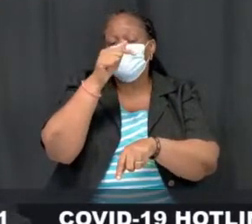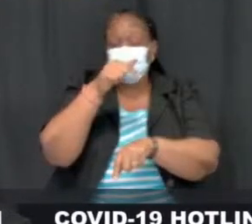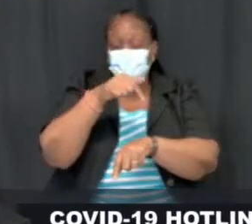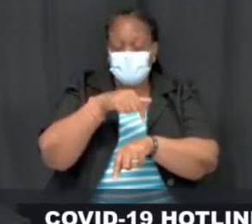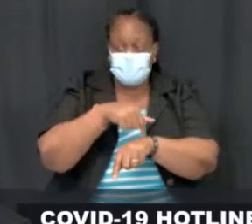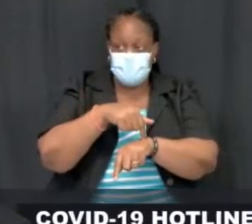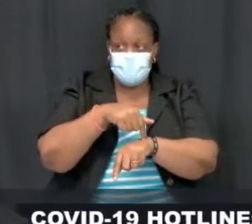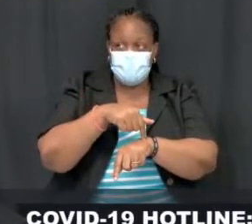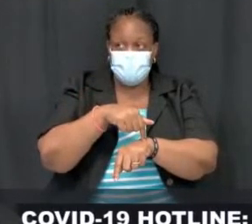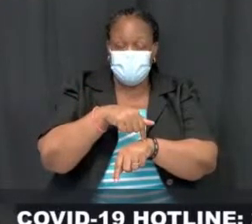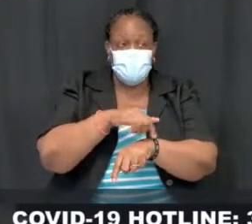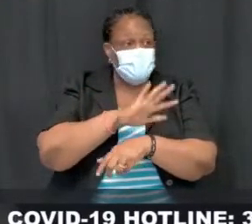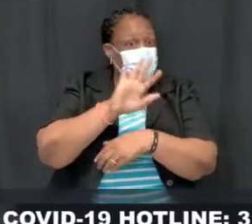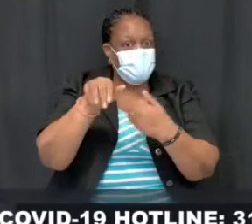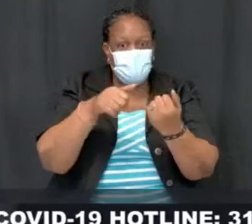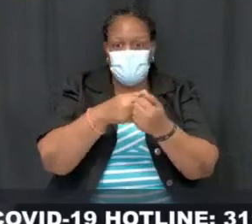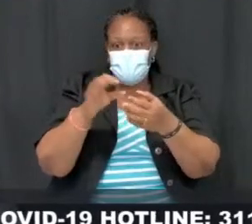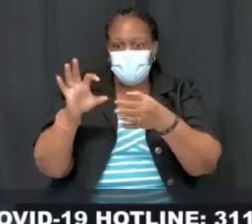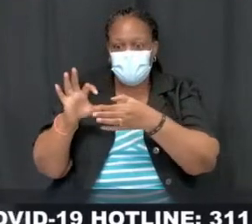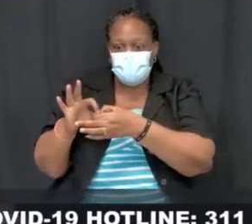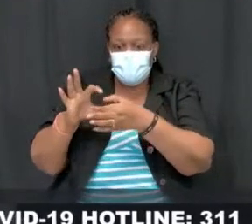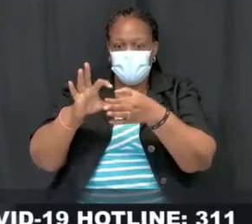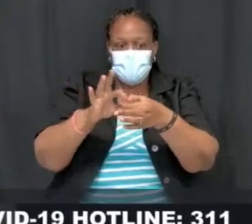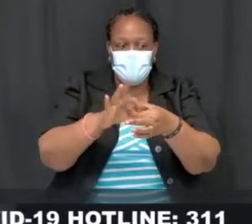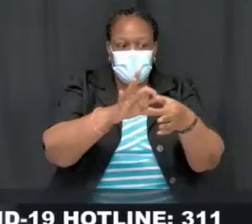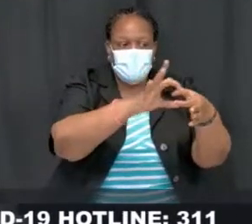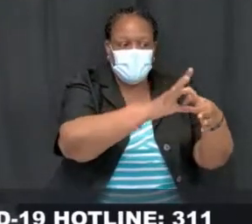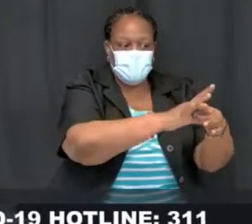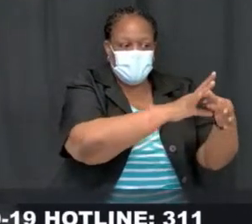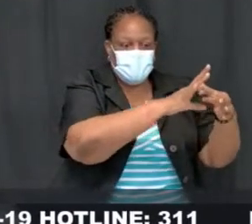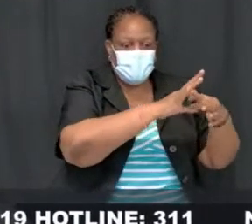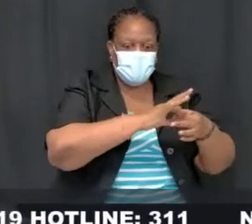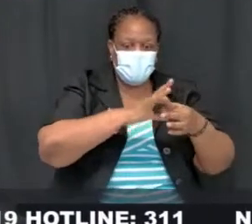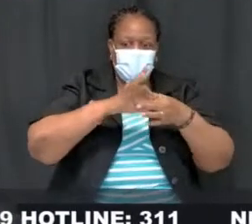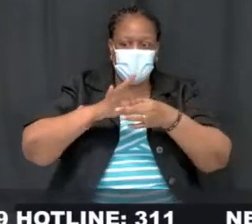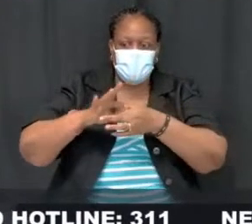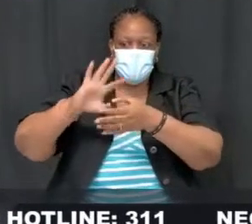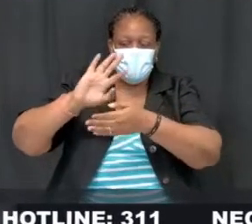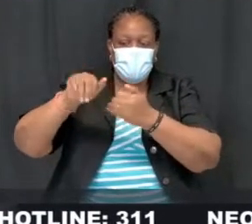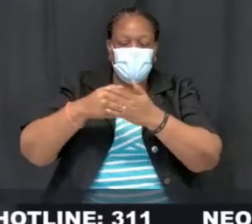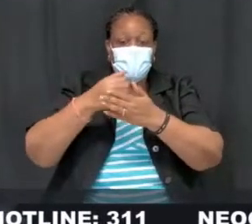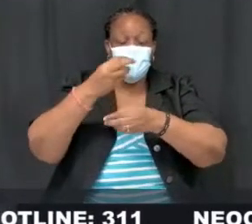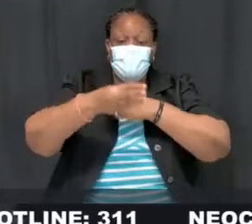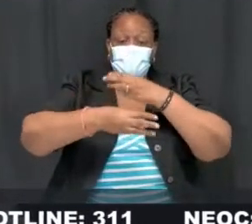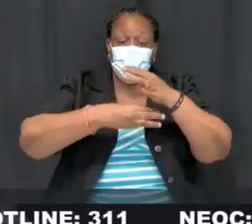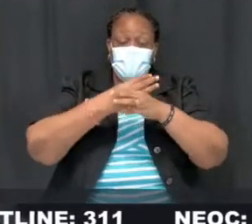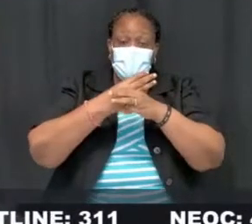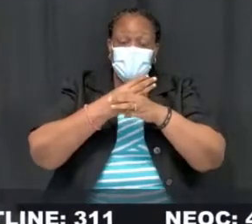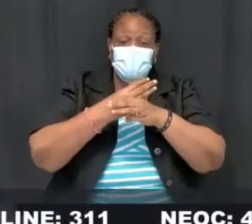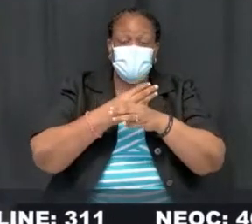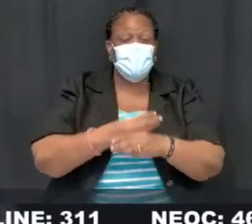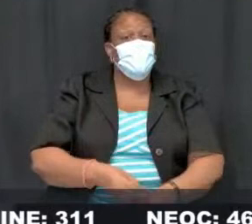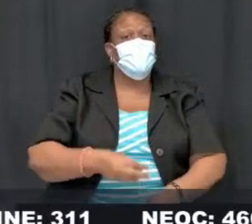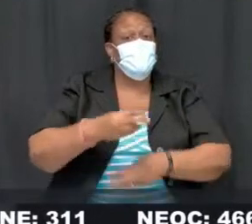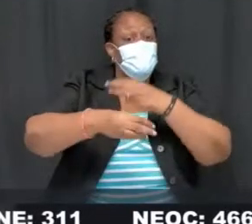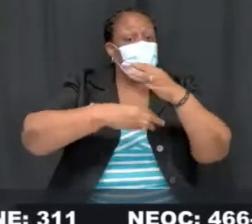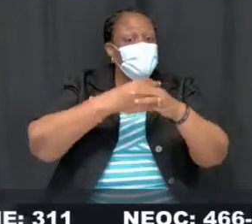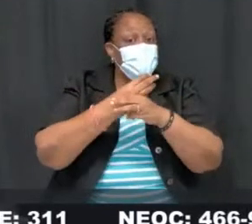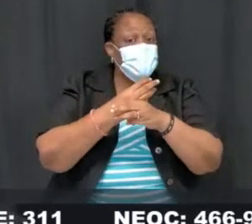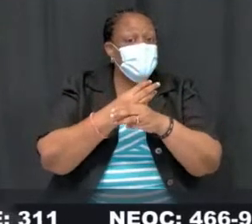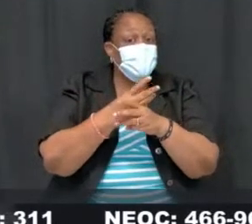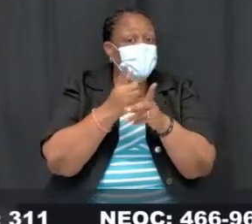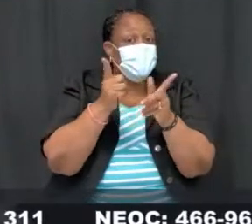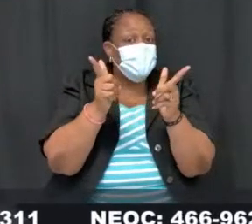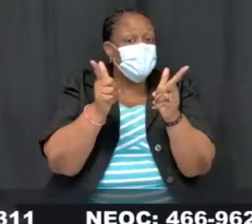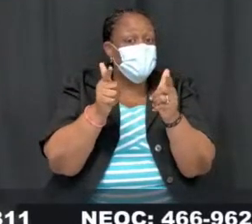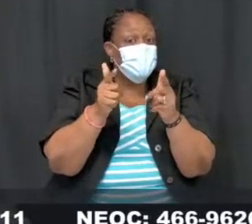all connected globally. The world is a global